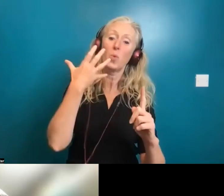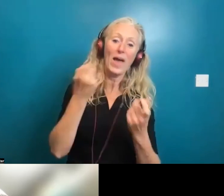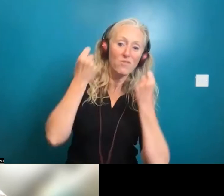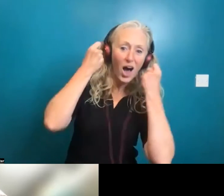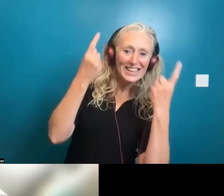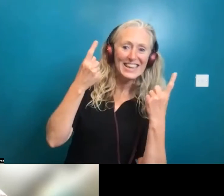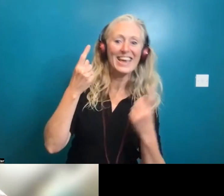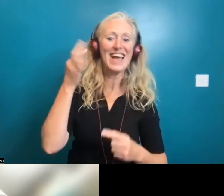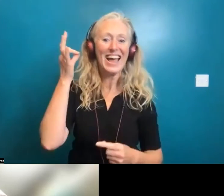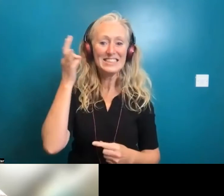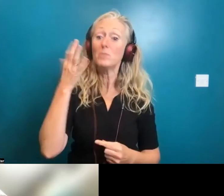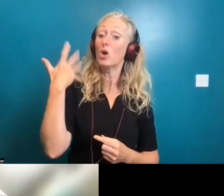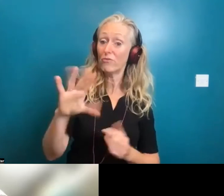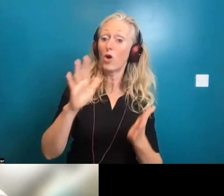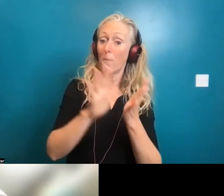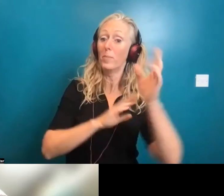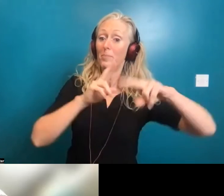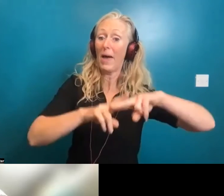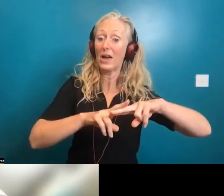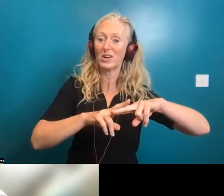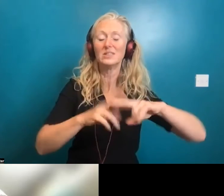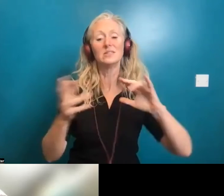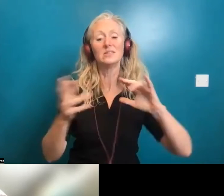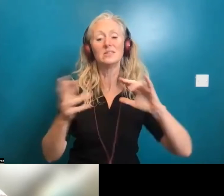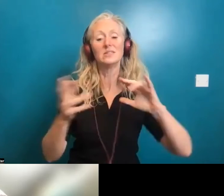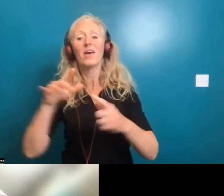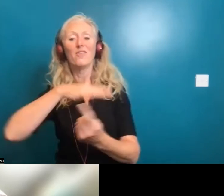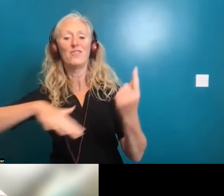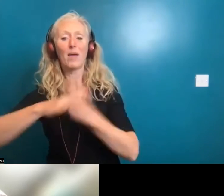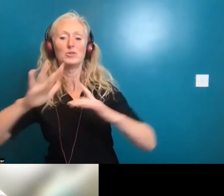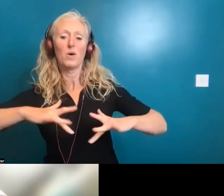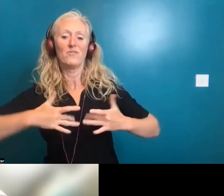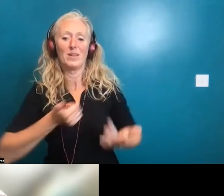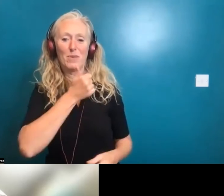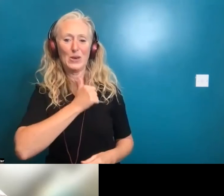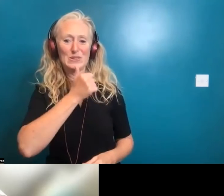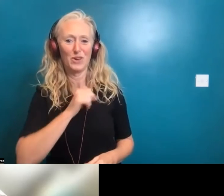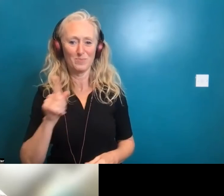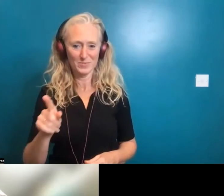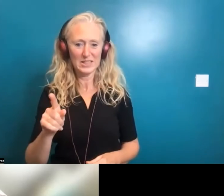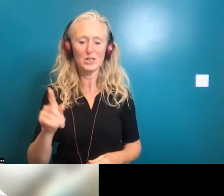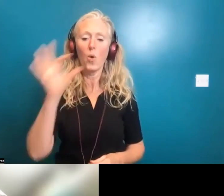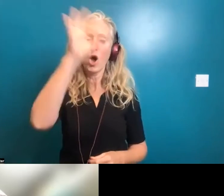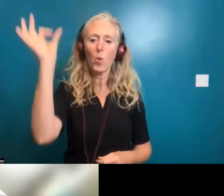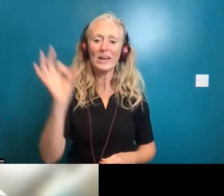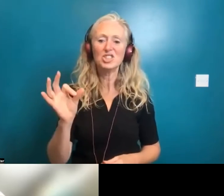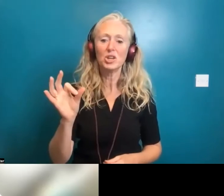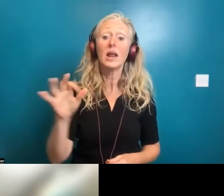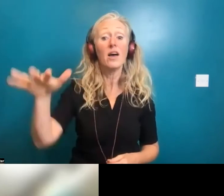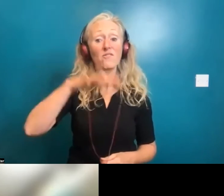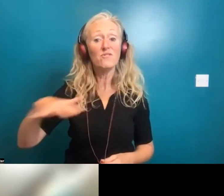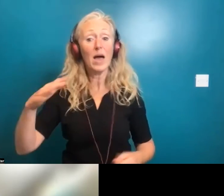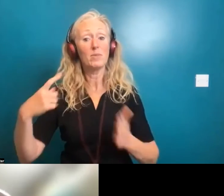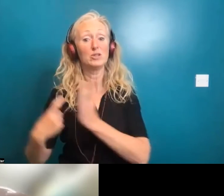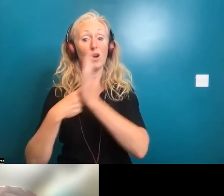experience. So hopefully families would find that useful. Question we've had from our audience: if a family is referred to the dual sensory clinic